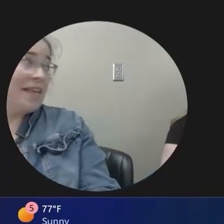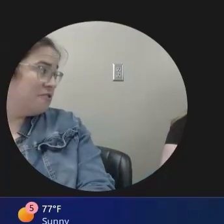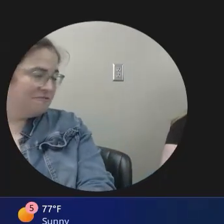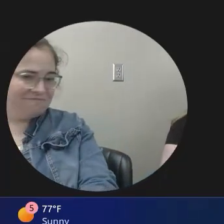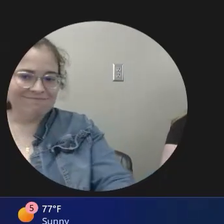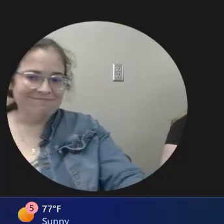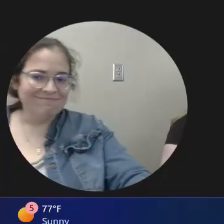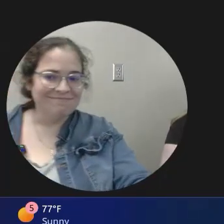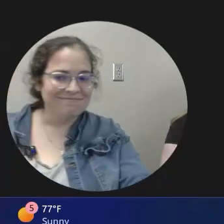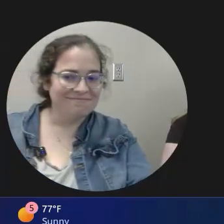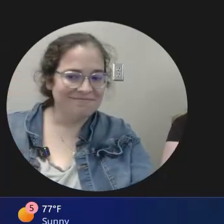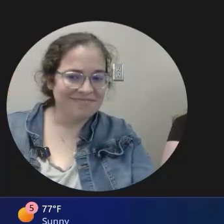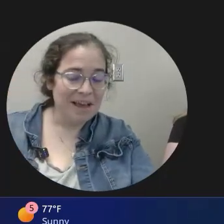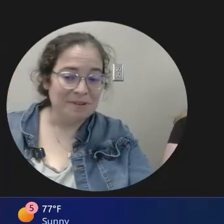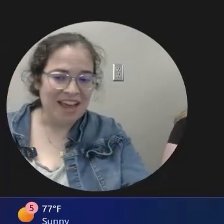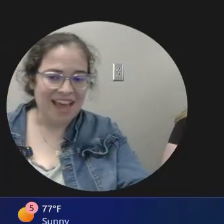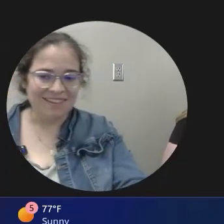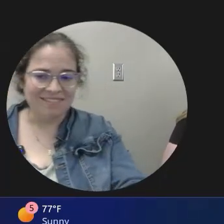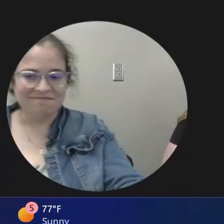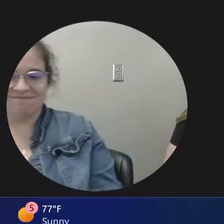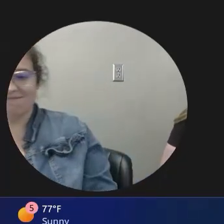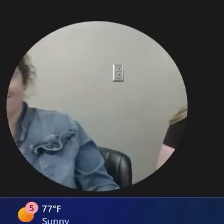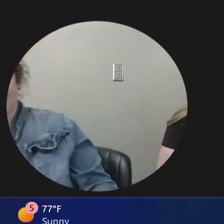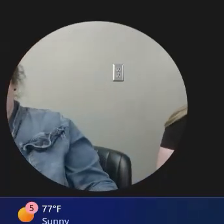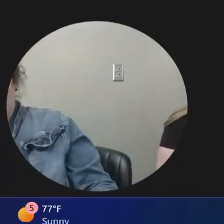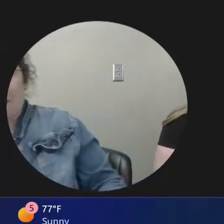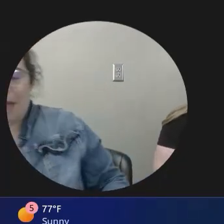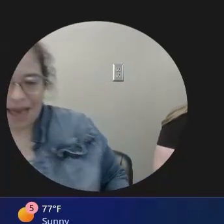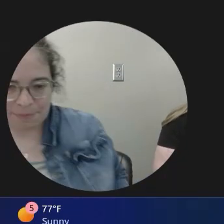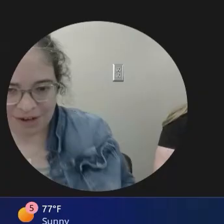How'd that go? How many did you get? All